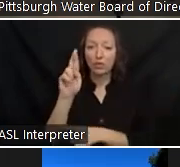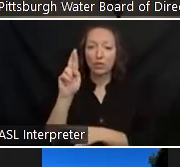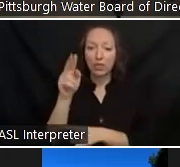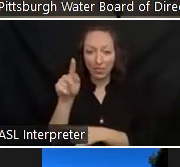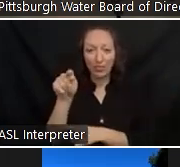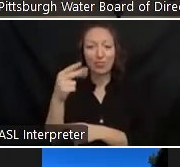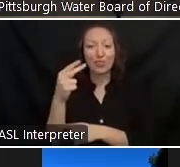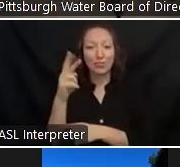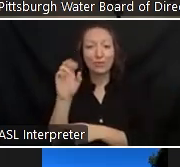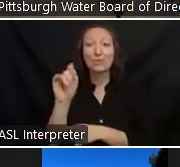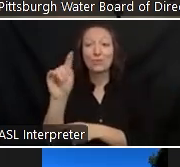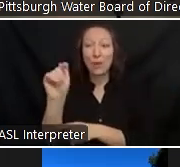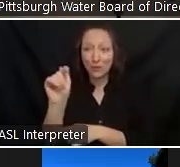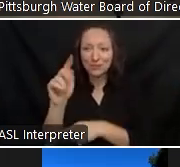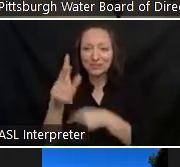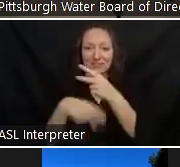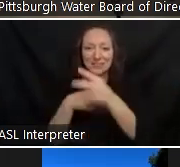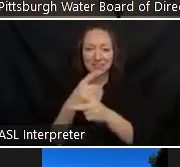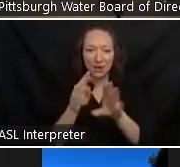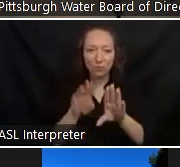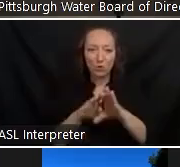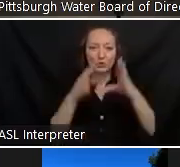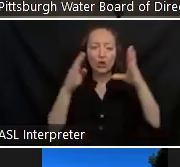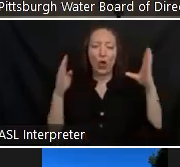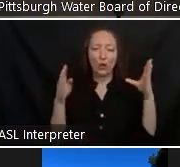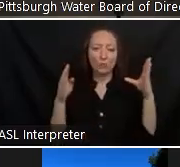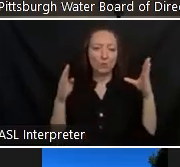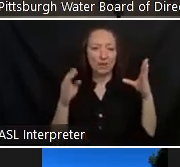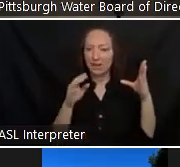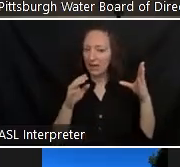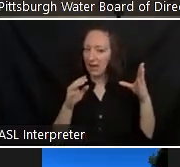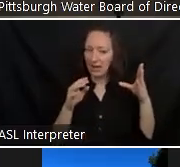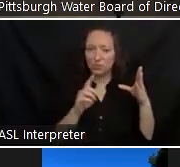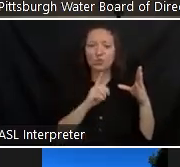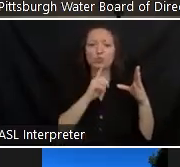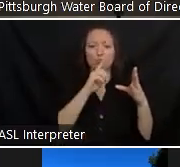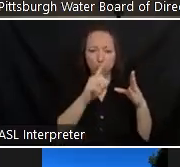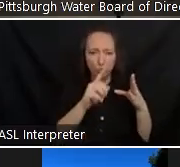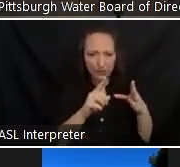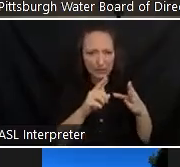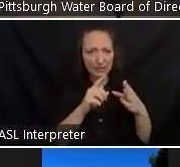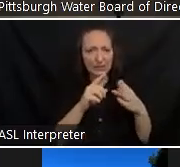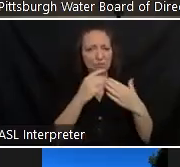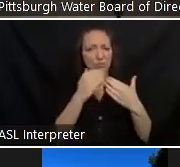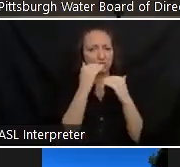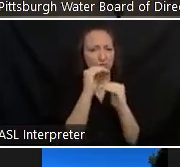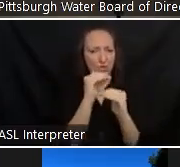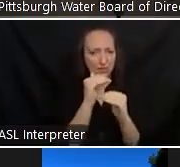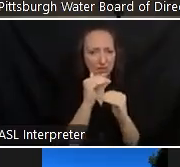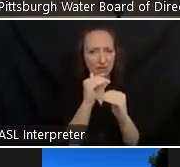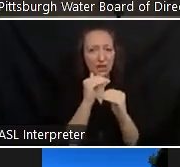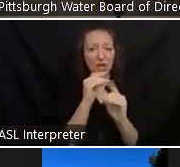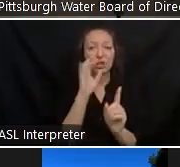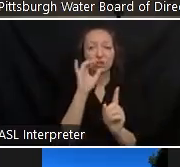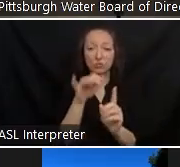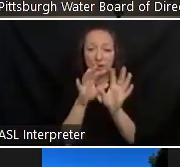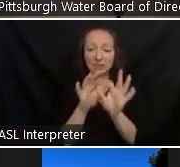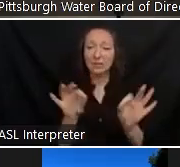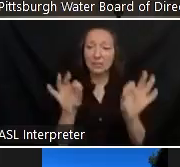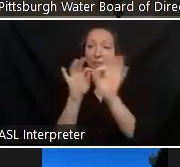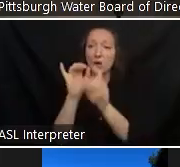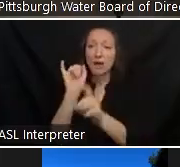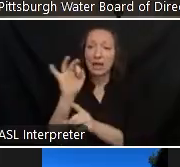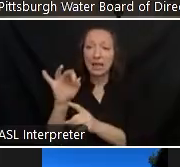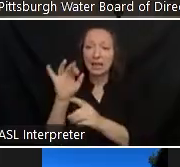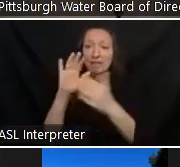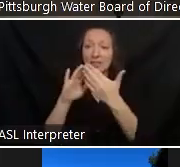photo of that, but to your point, that was an exact example. So that does happen. So when the city comes and paves, if they don't, necessarily mill